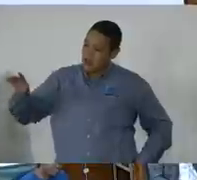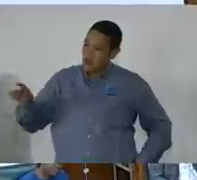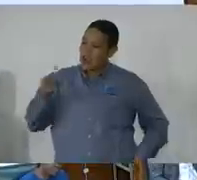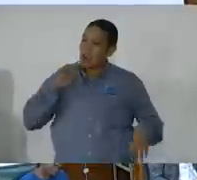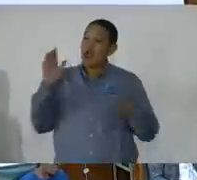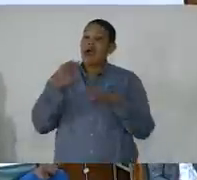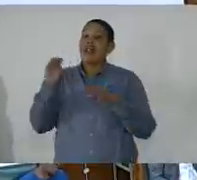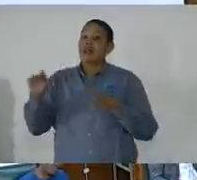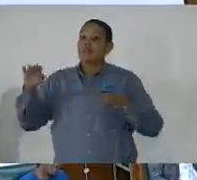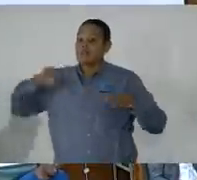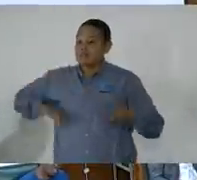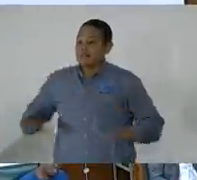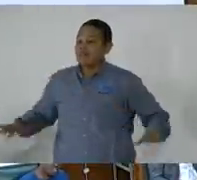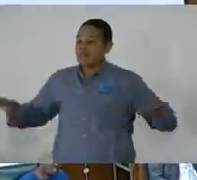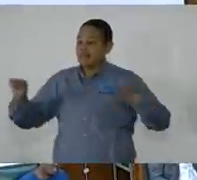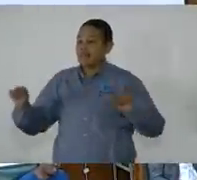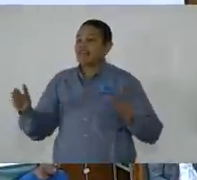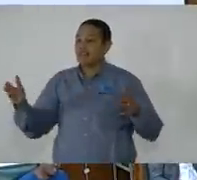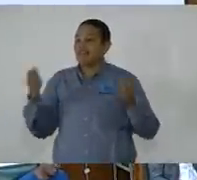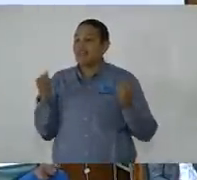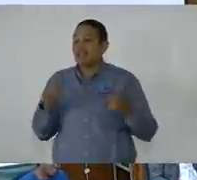Green.